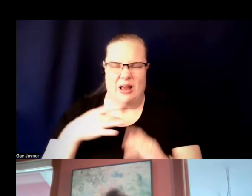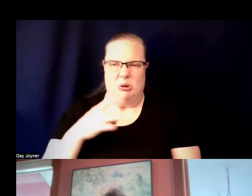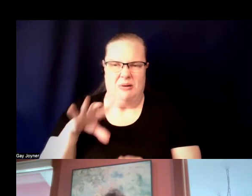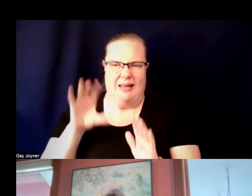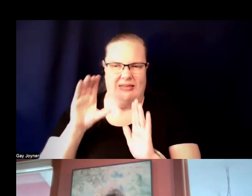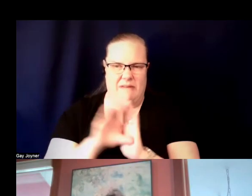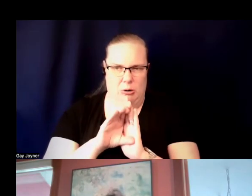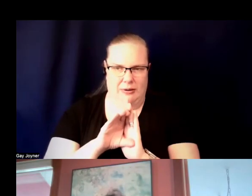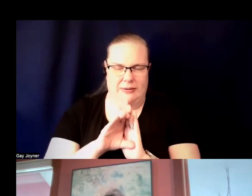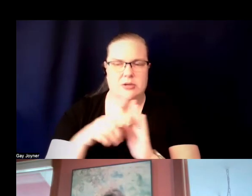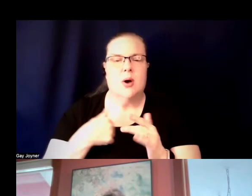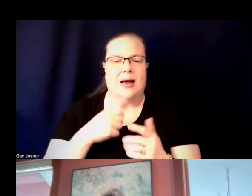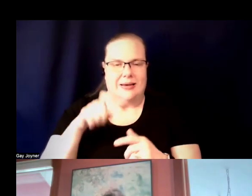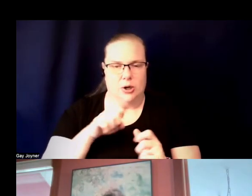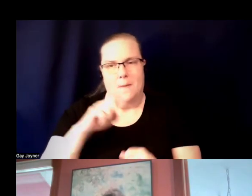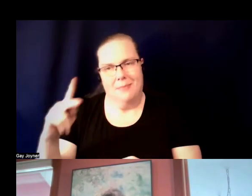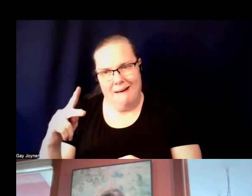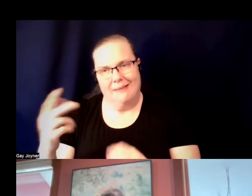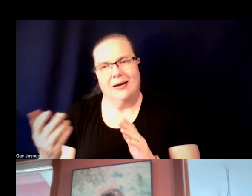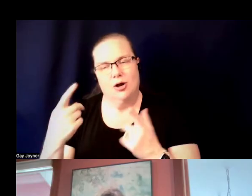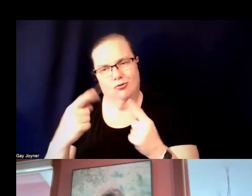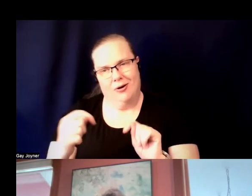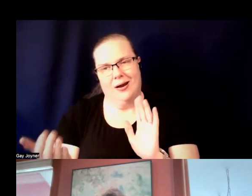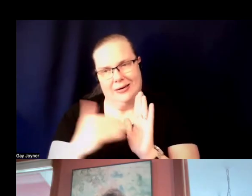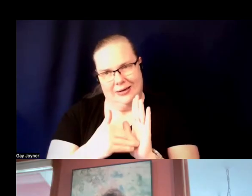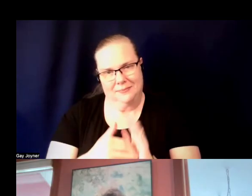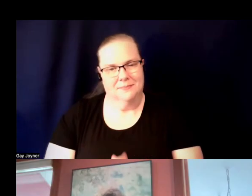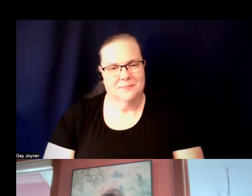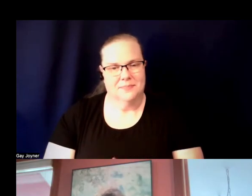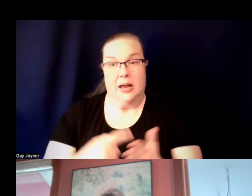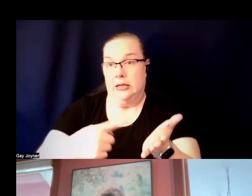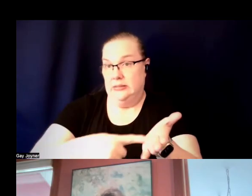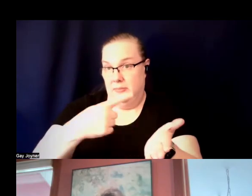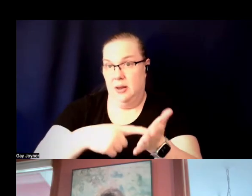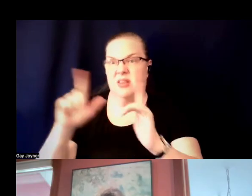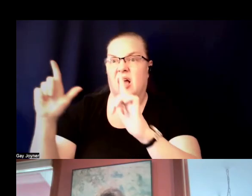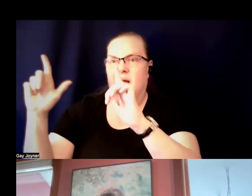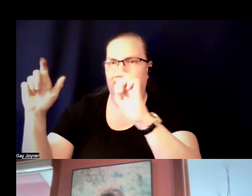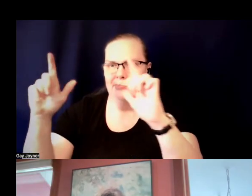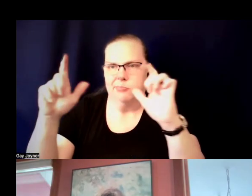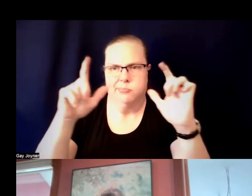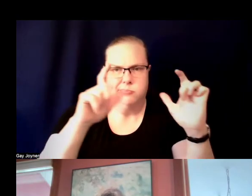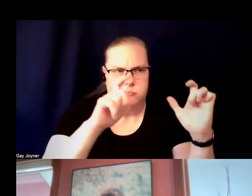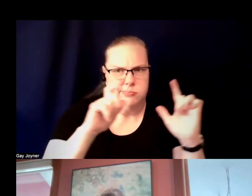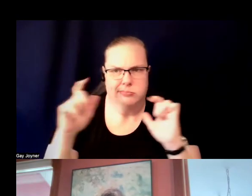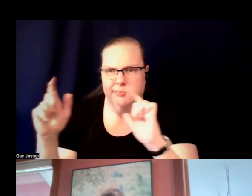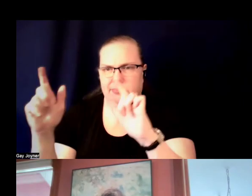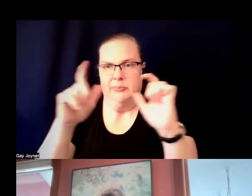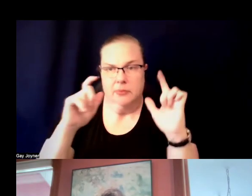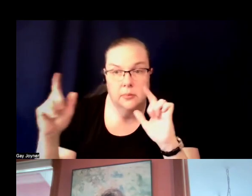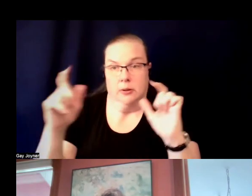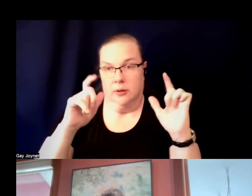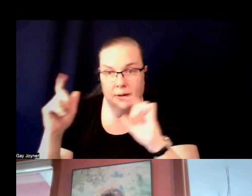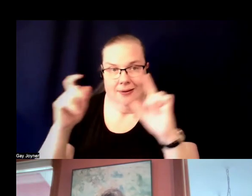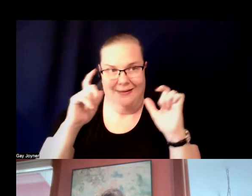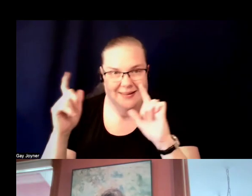to go back there and try again. And sometimes I take a ton of photographs till I find the right light,